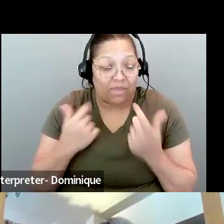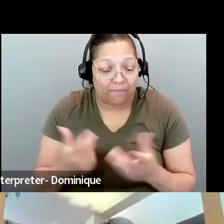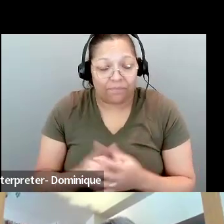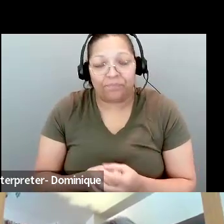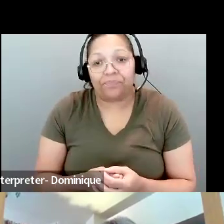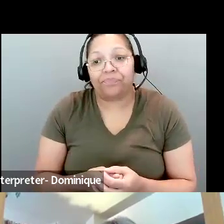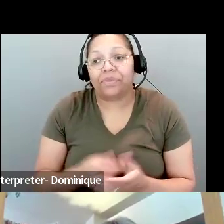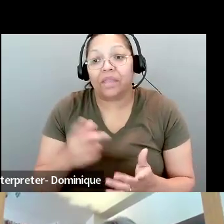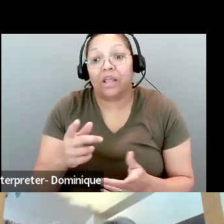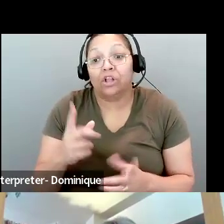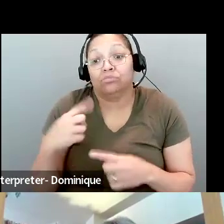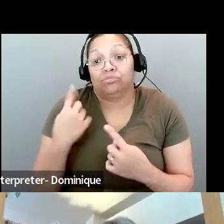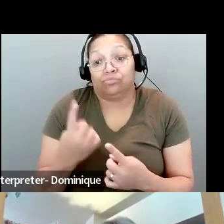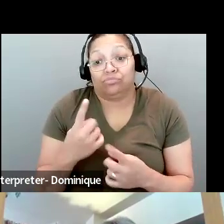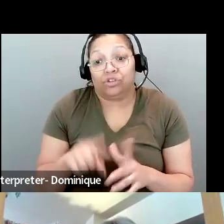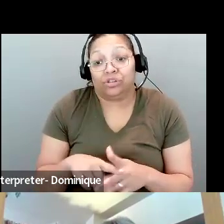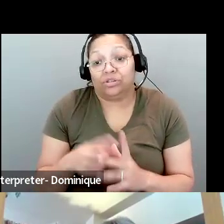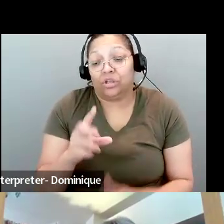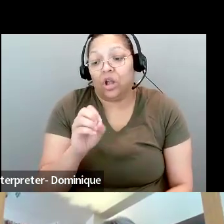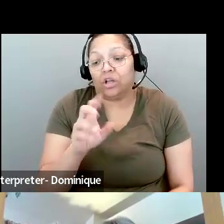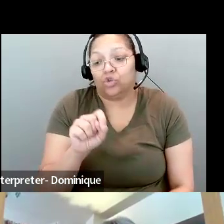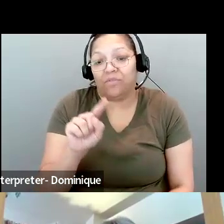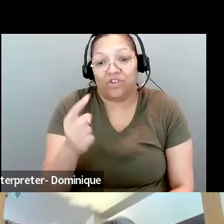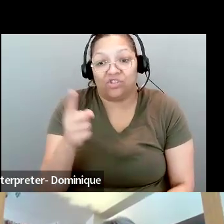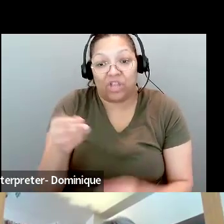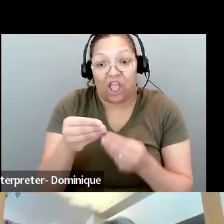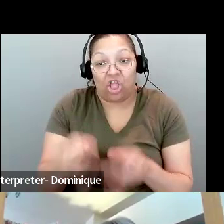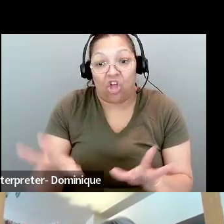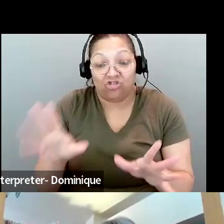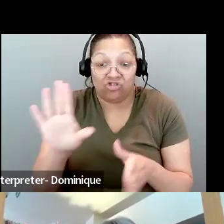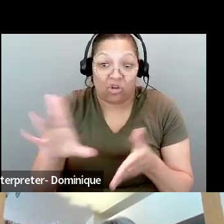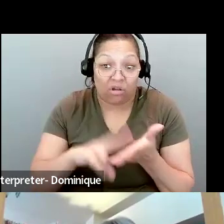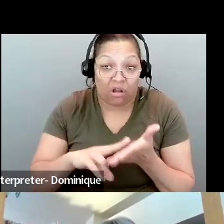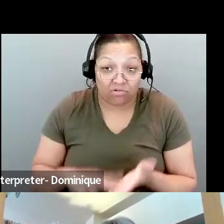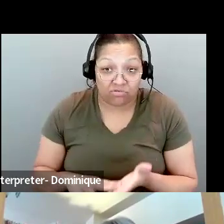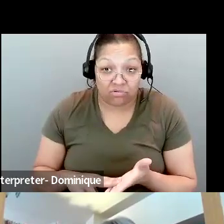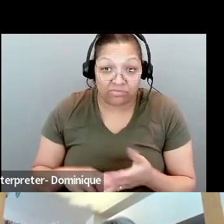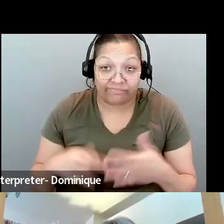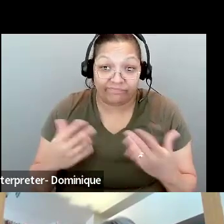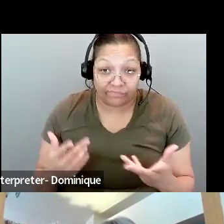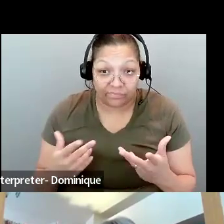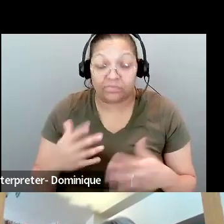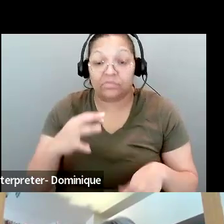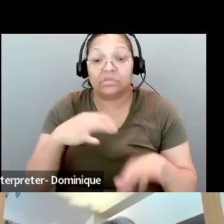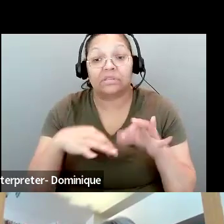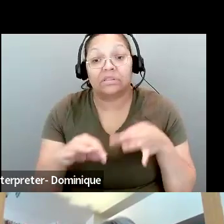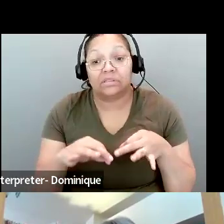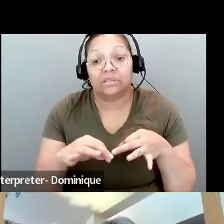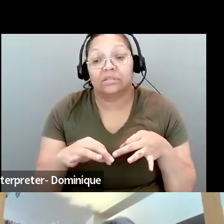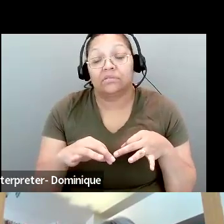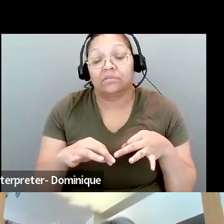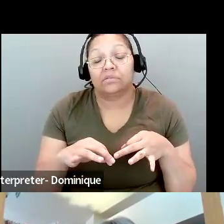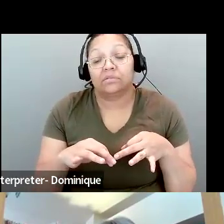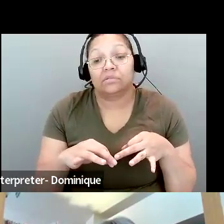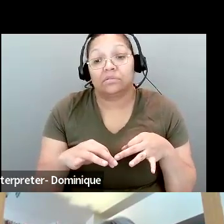As of October 1st, so yesterday, they lost their contract to do that. And it was instead given